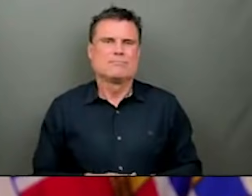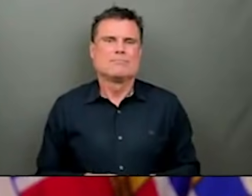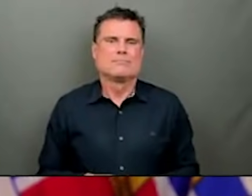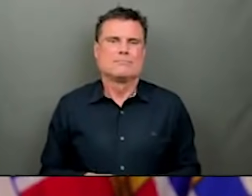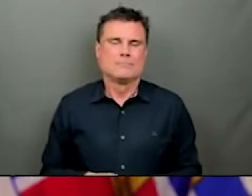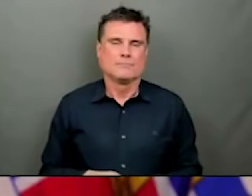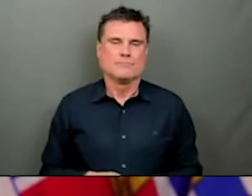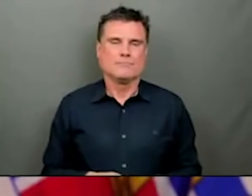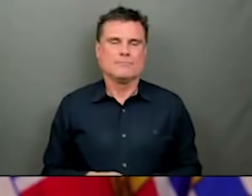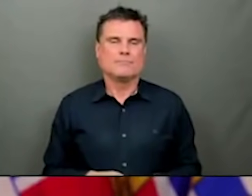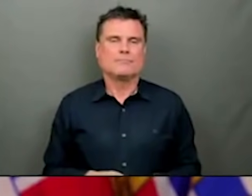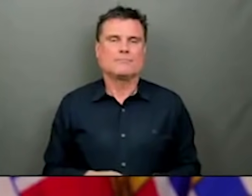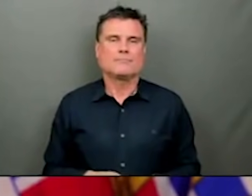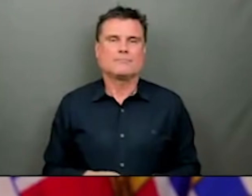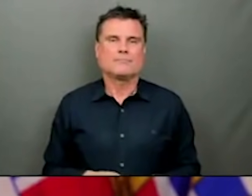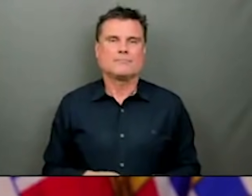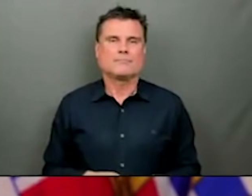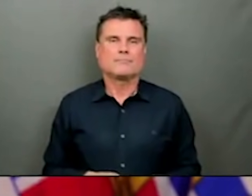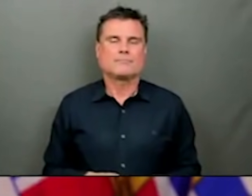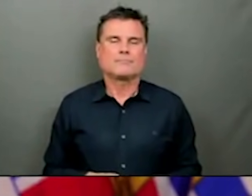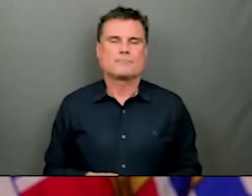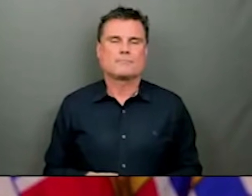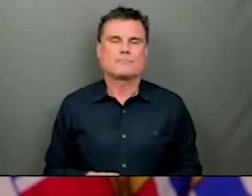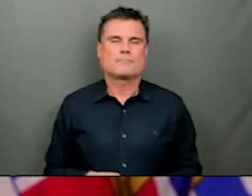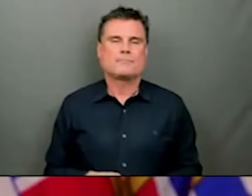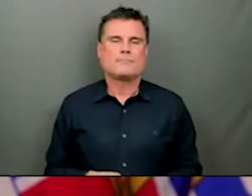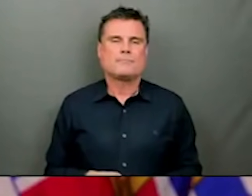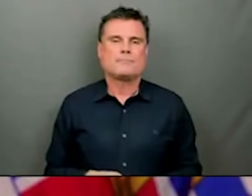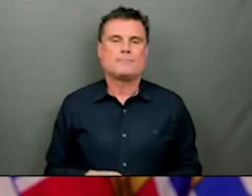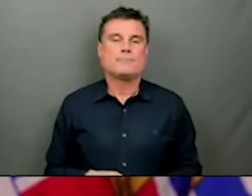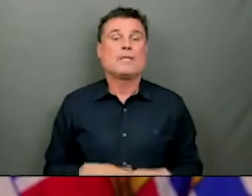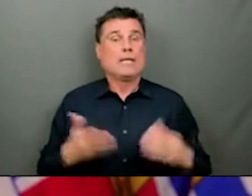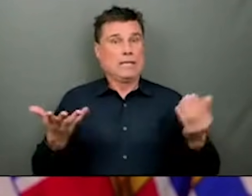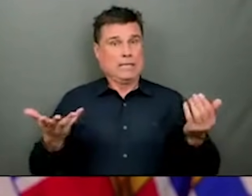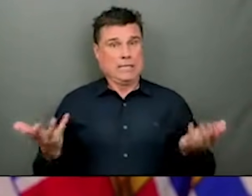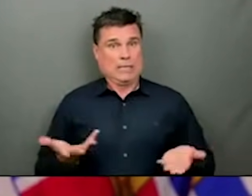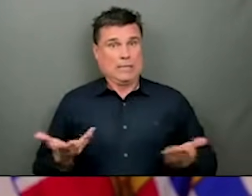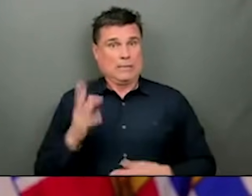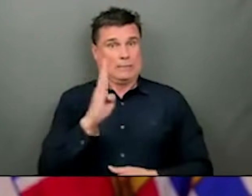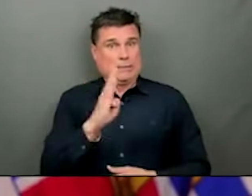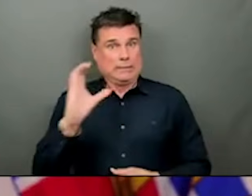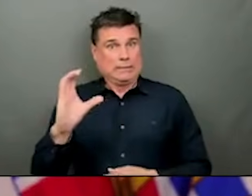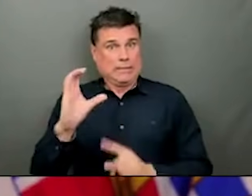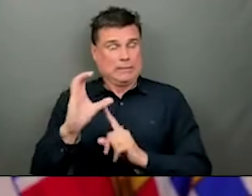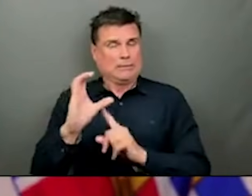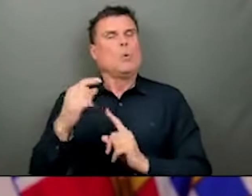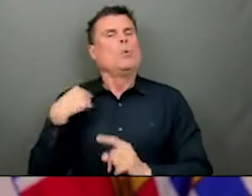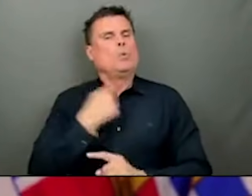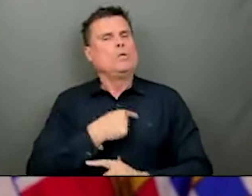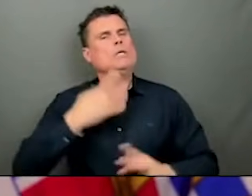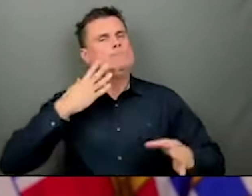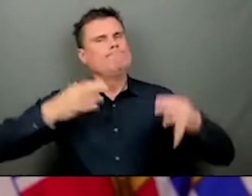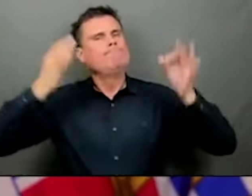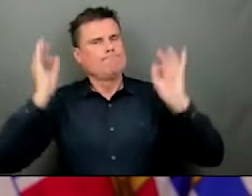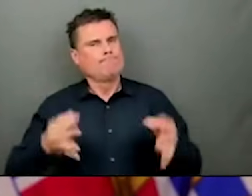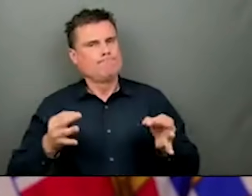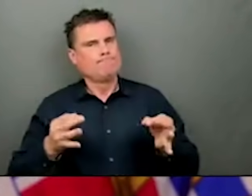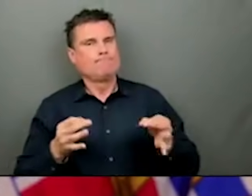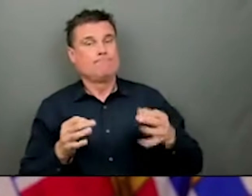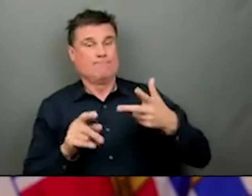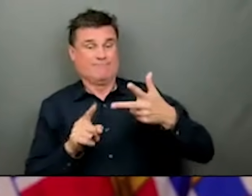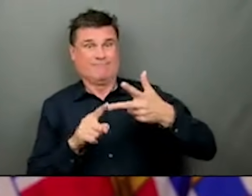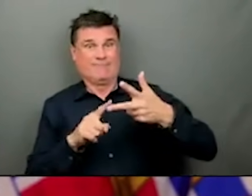AstraZeneca vaccine. And in BC, we made the decision to make it available through pharmacies primarily, but in some of our